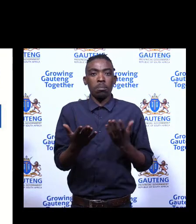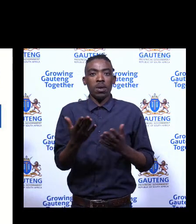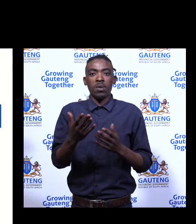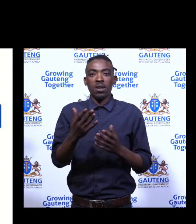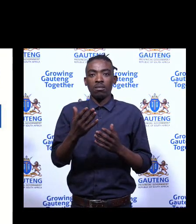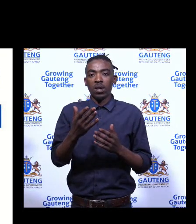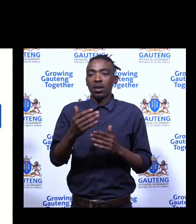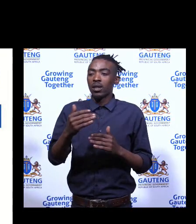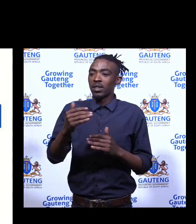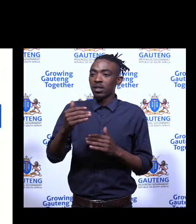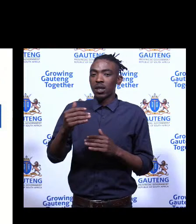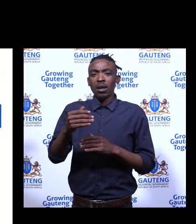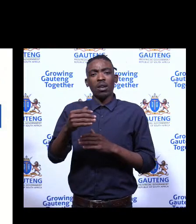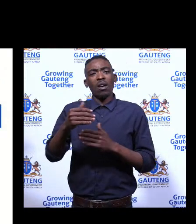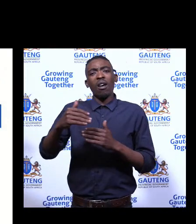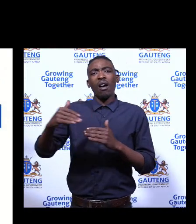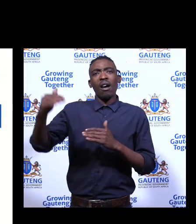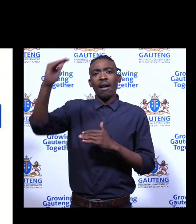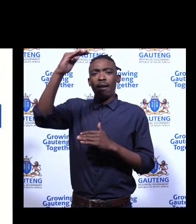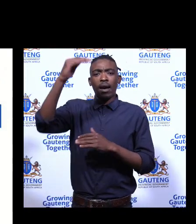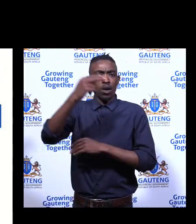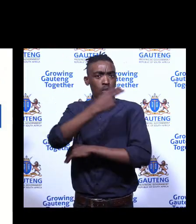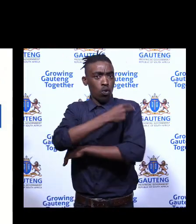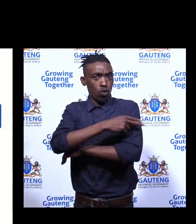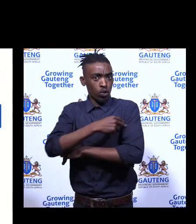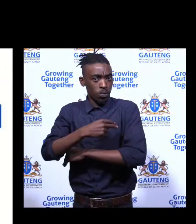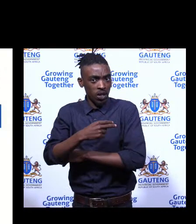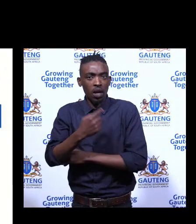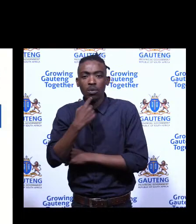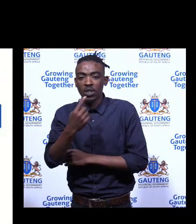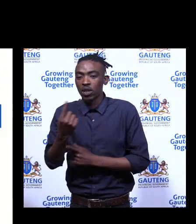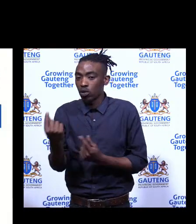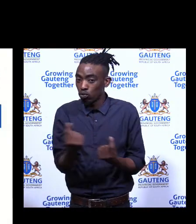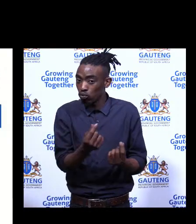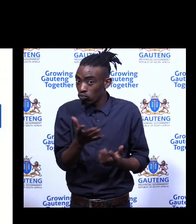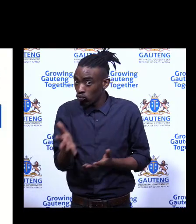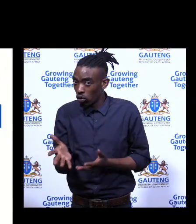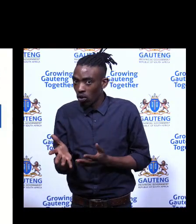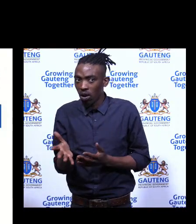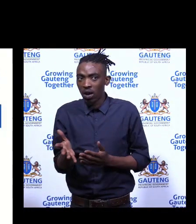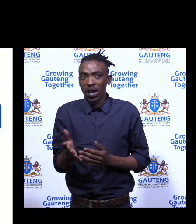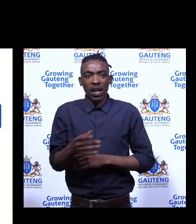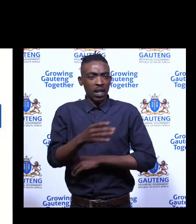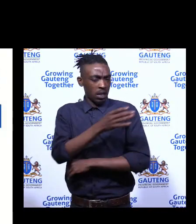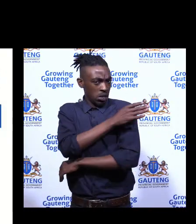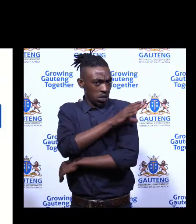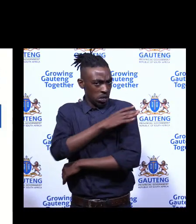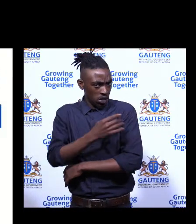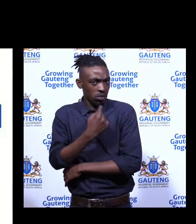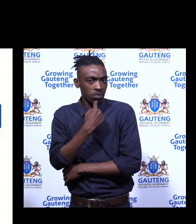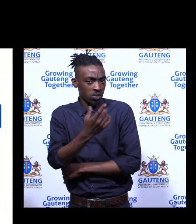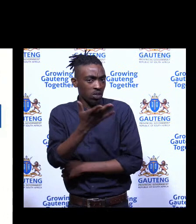happening at a regional or provincial hospital, tertiary or central